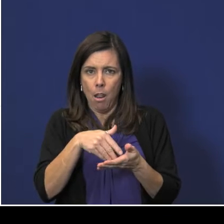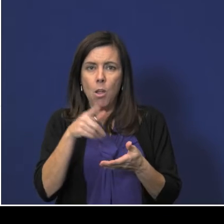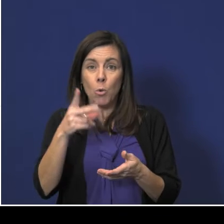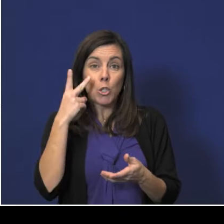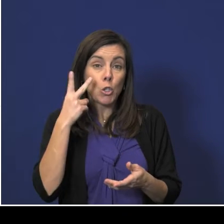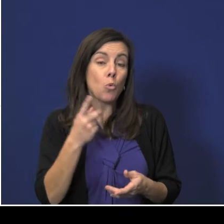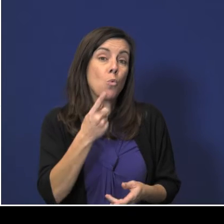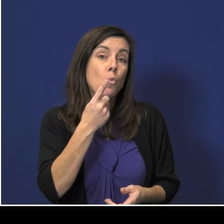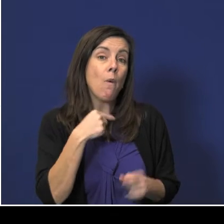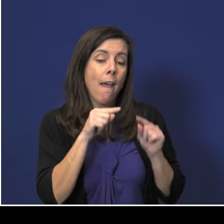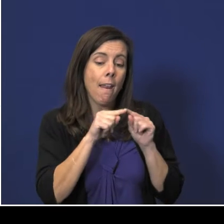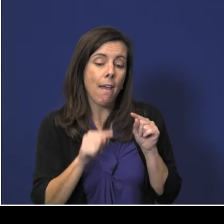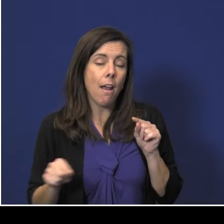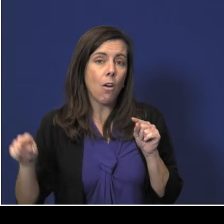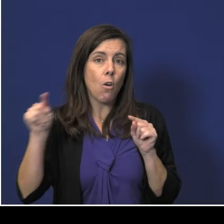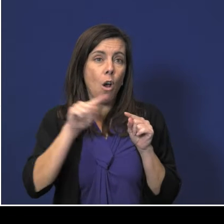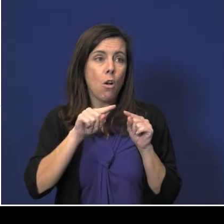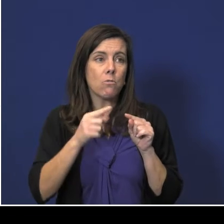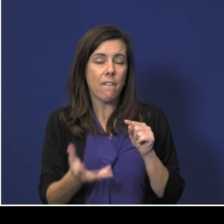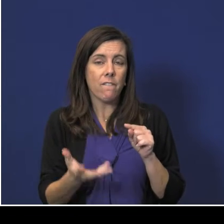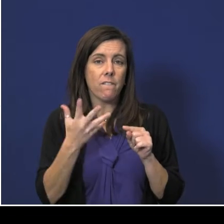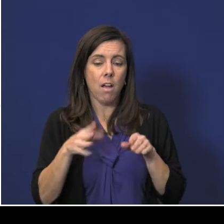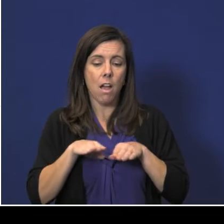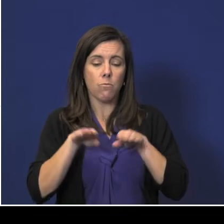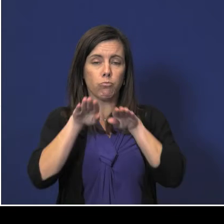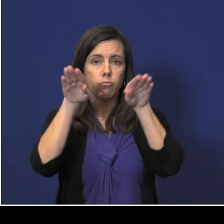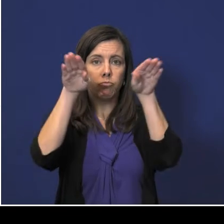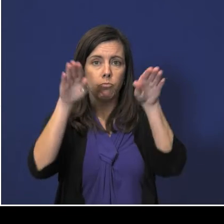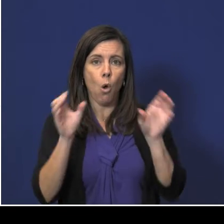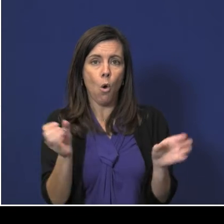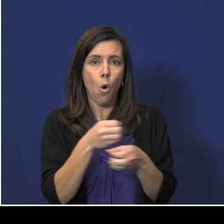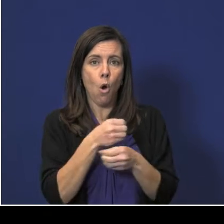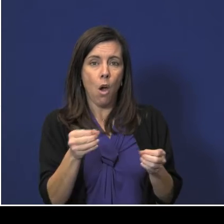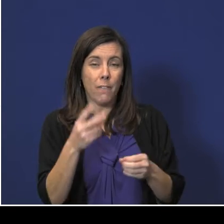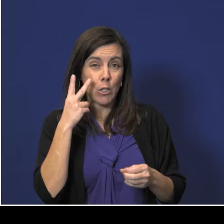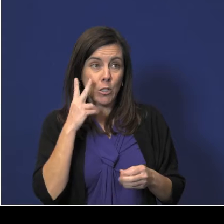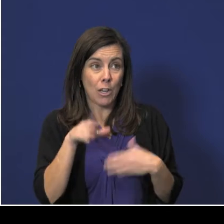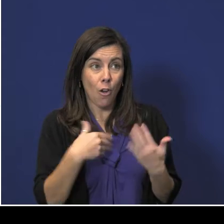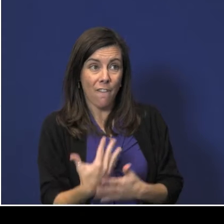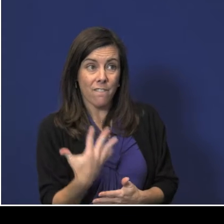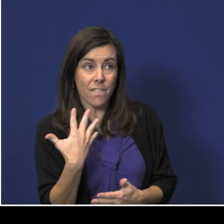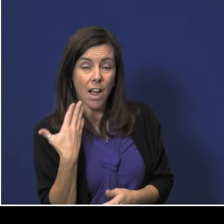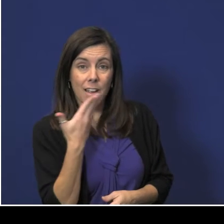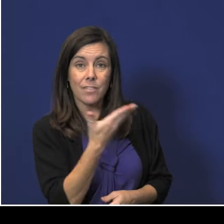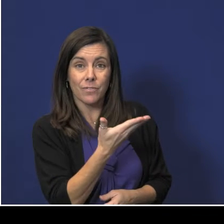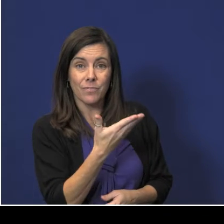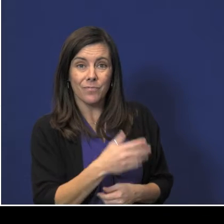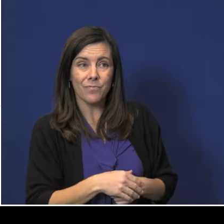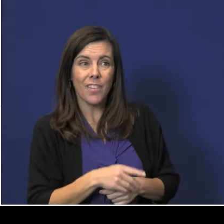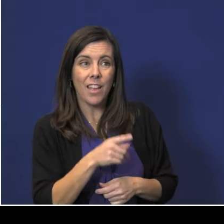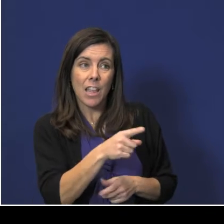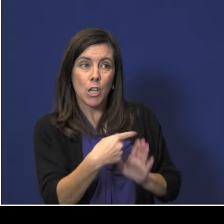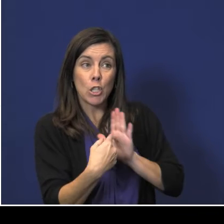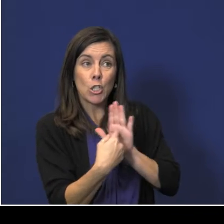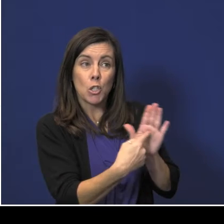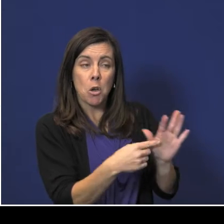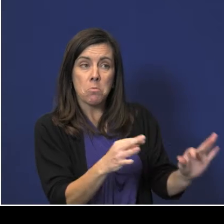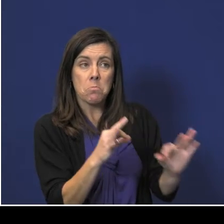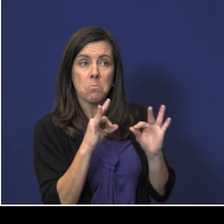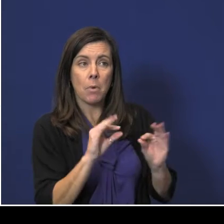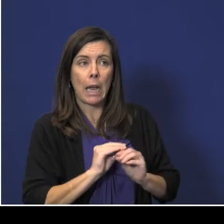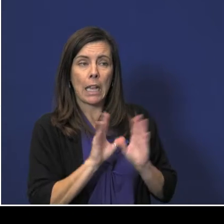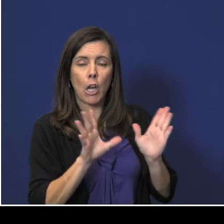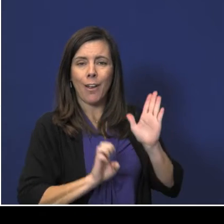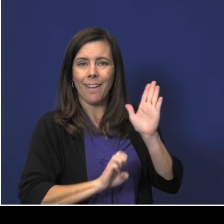So this is at the 5-story office building, so you get to see all the 5 levels. And in here, actually depicts really well not only the elevator and